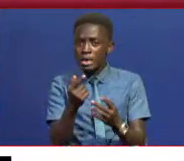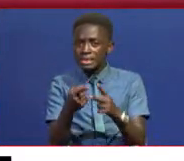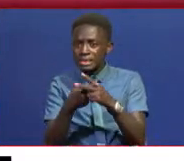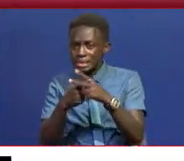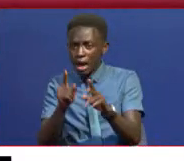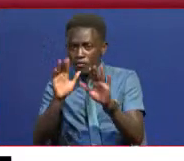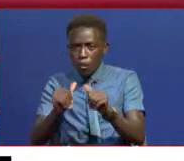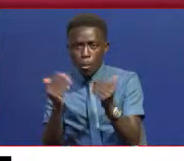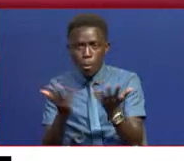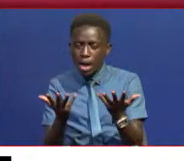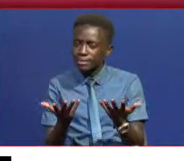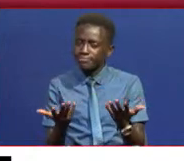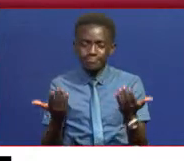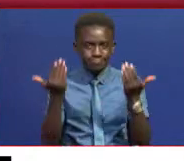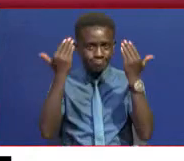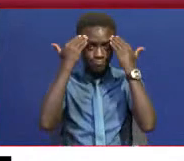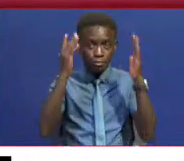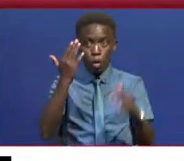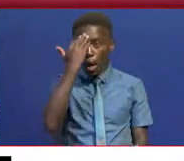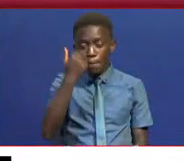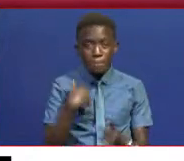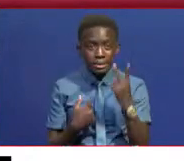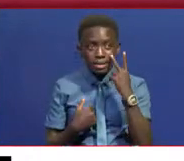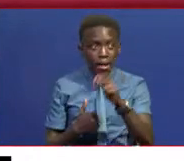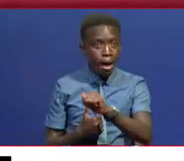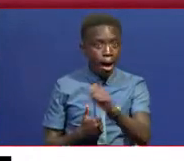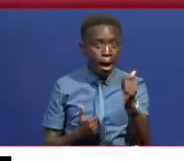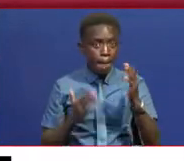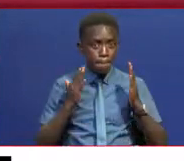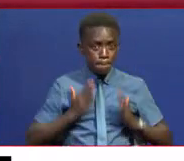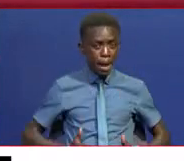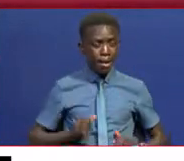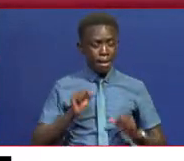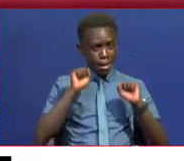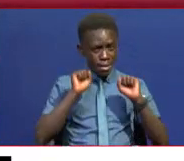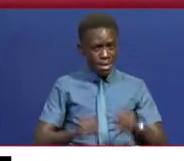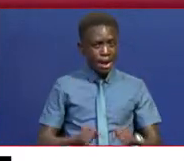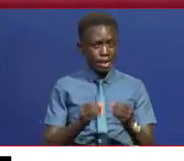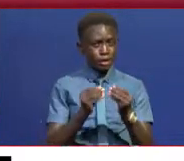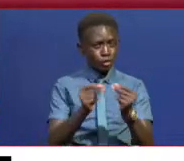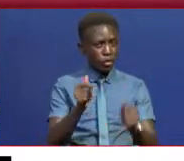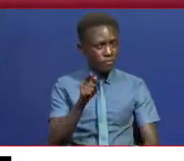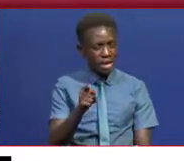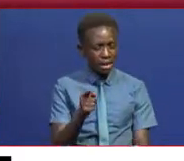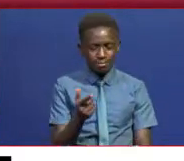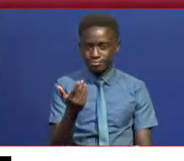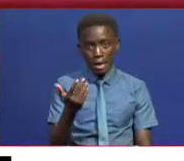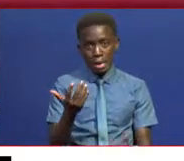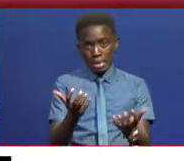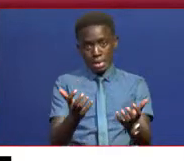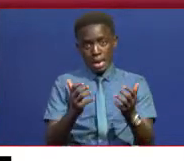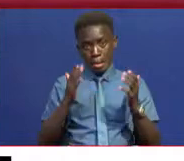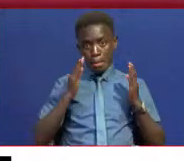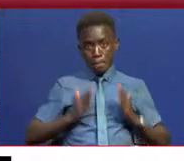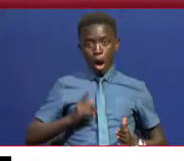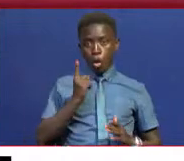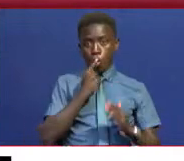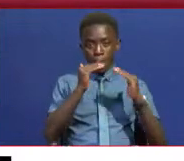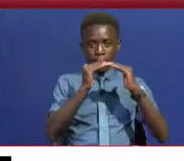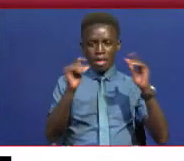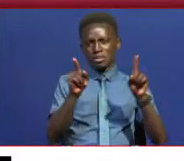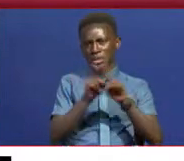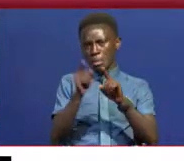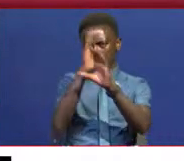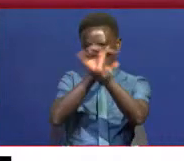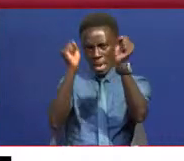naye. It requires a decision at your level. And I don't know who will help you.